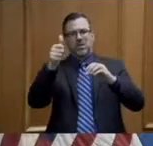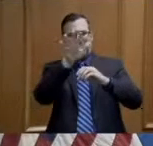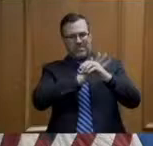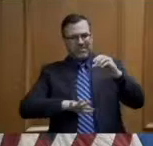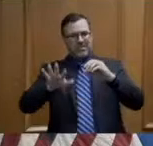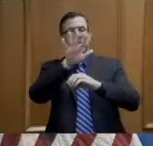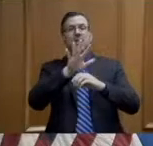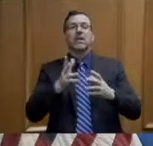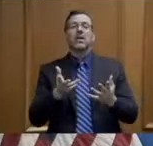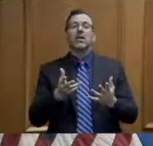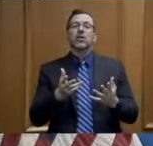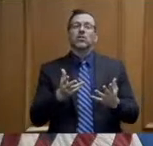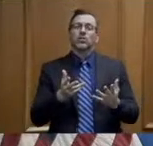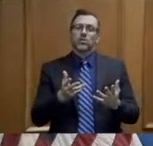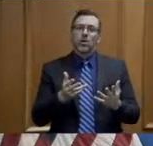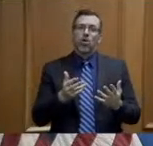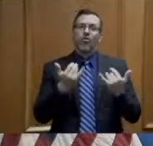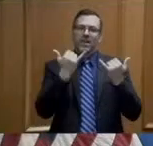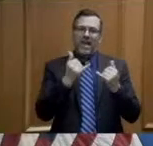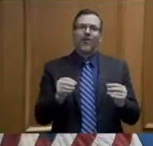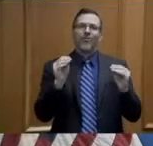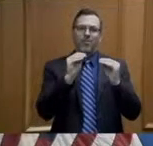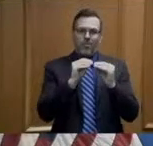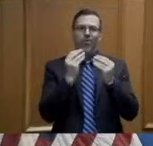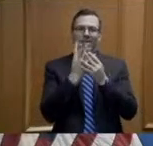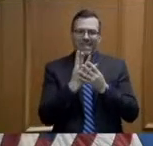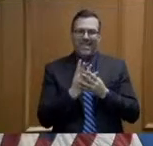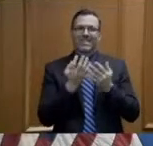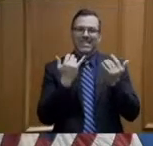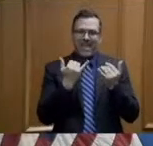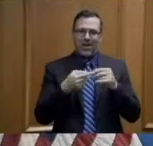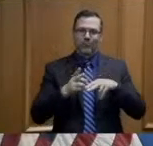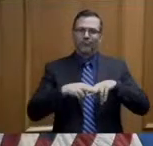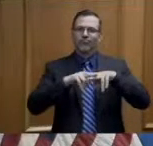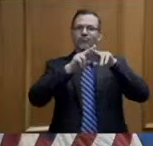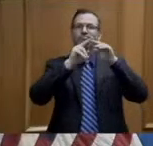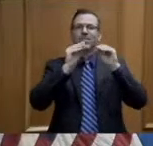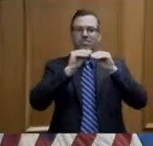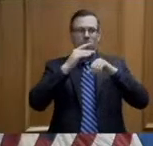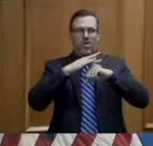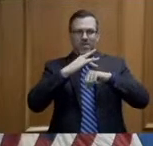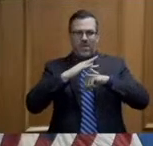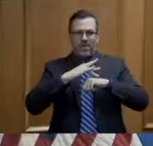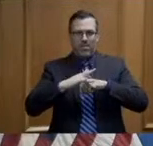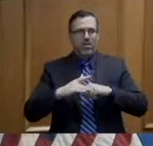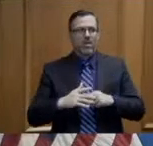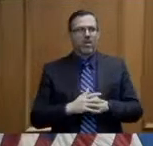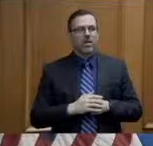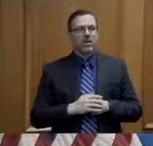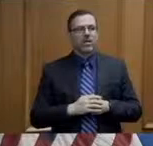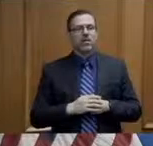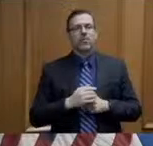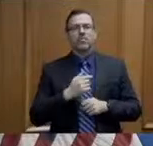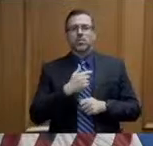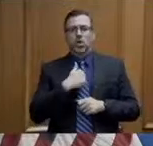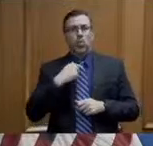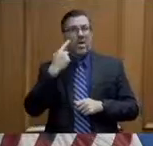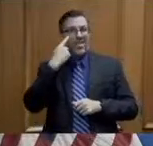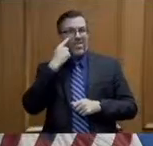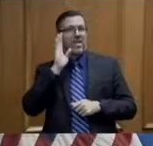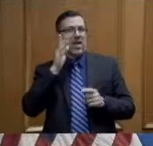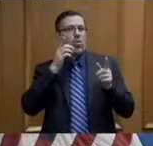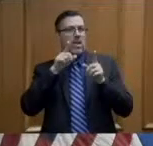more widely available, which they are, that's the reason that we're able to bring up additional testing sites. We expect that's going to happen in